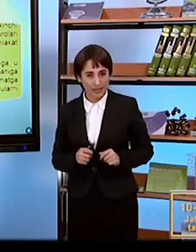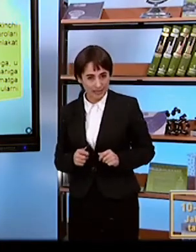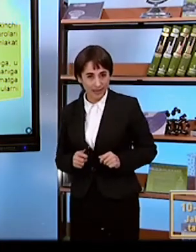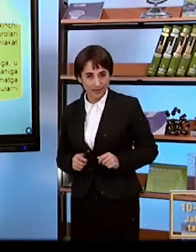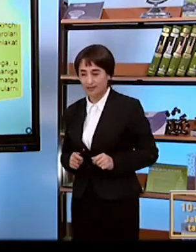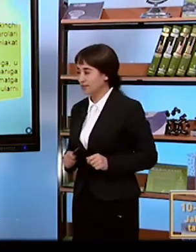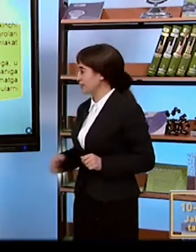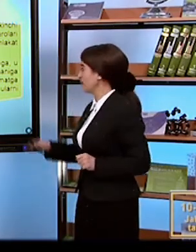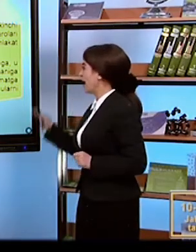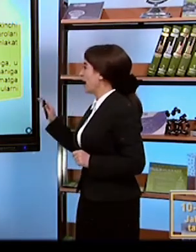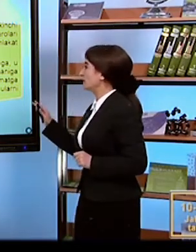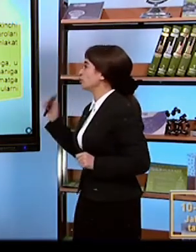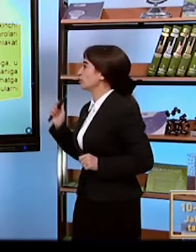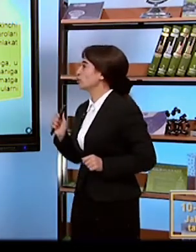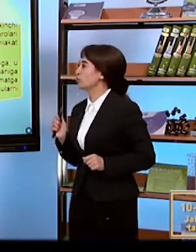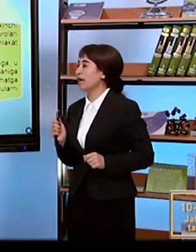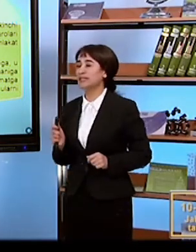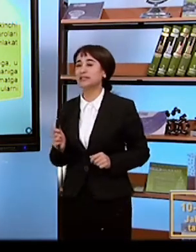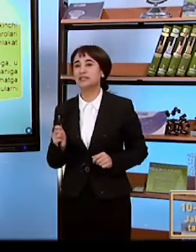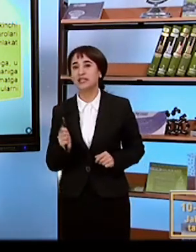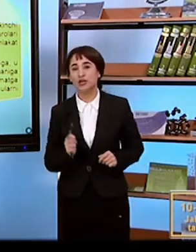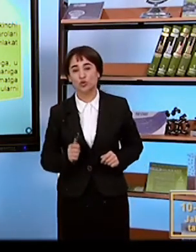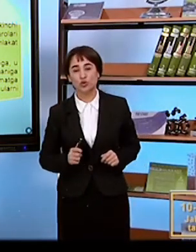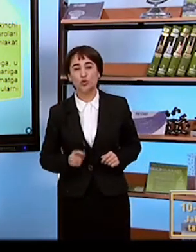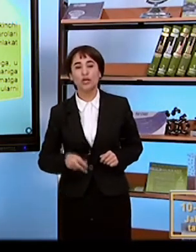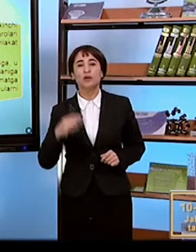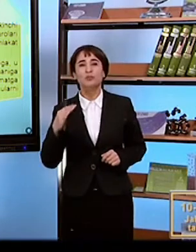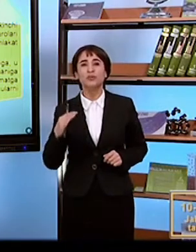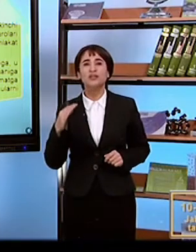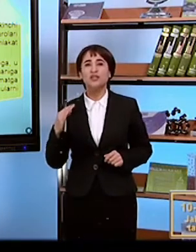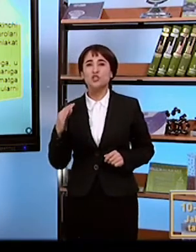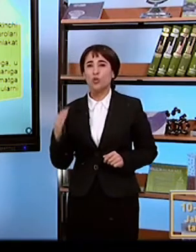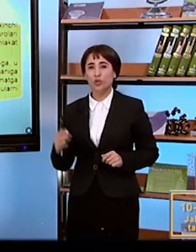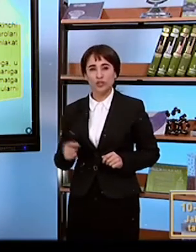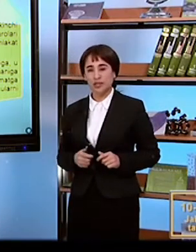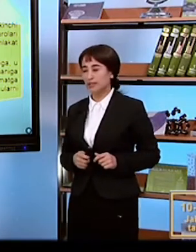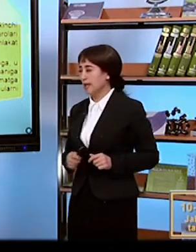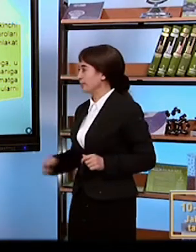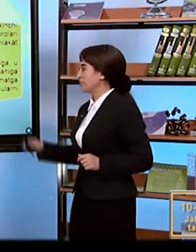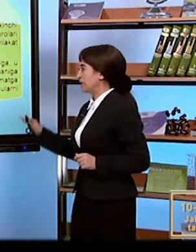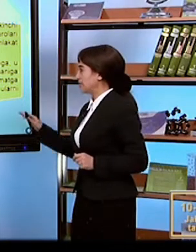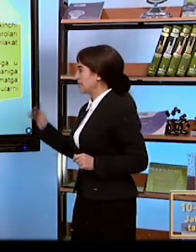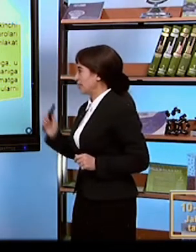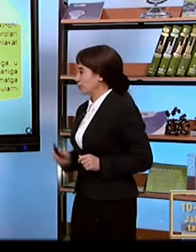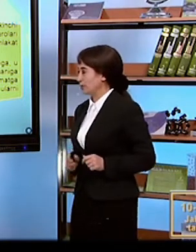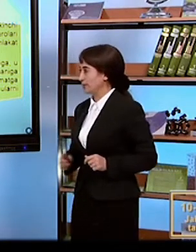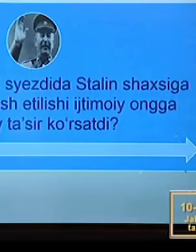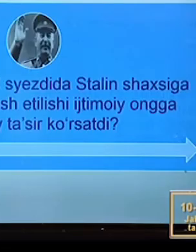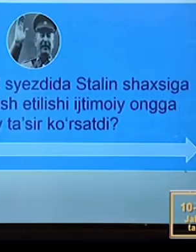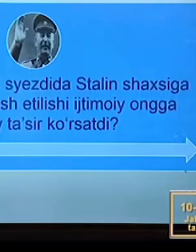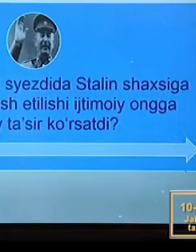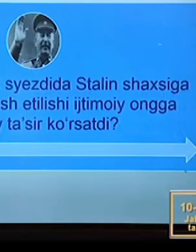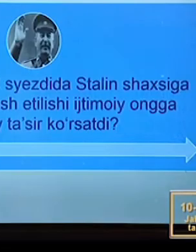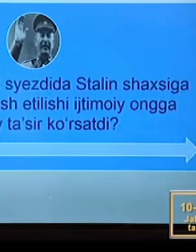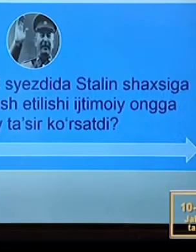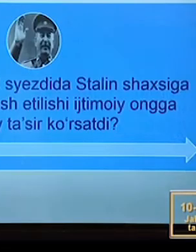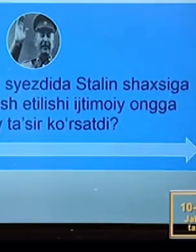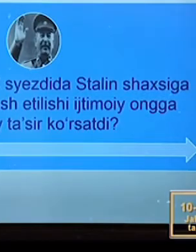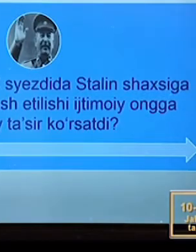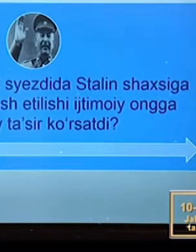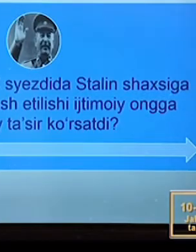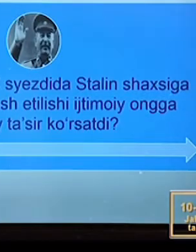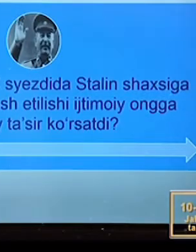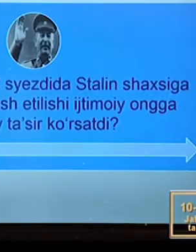vayron qilingan ediki, hattoki ularni tiklash uchun bir necha 10 yilliklar kerak bo'ldi. Demak, keyingi